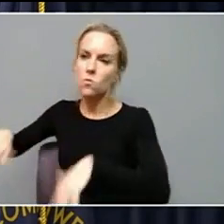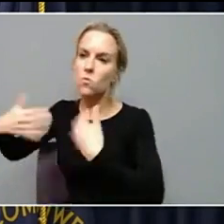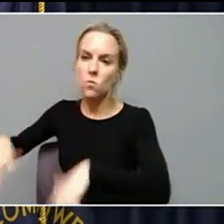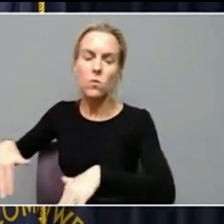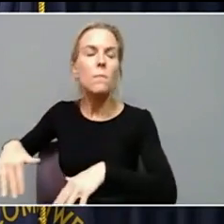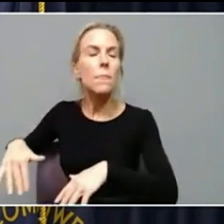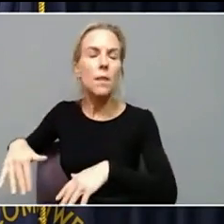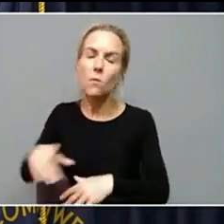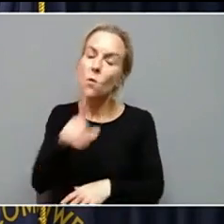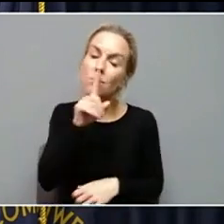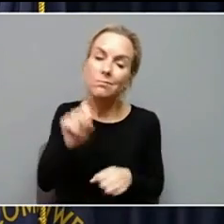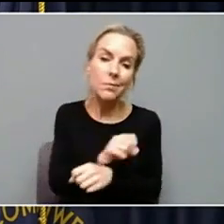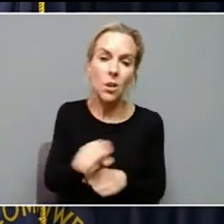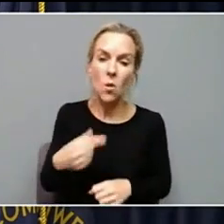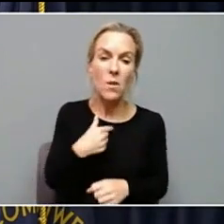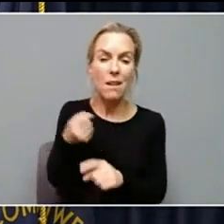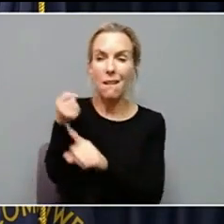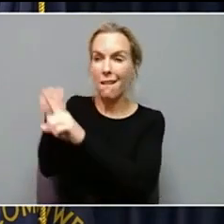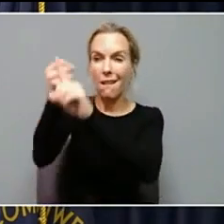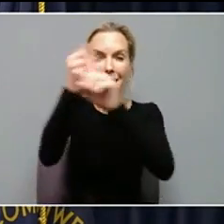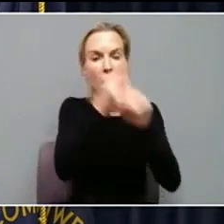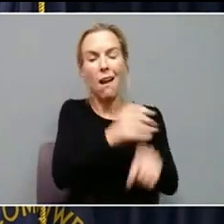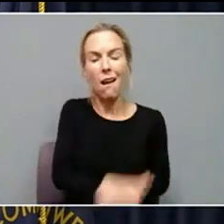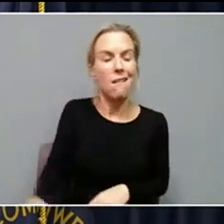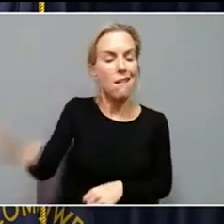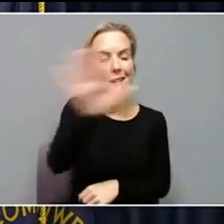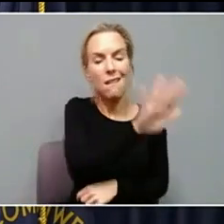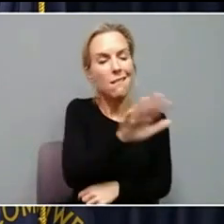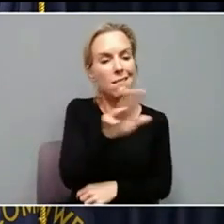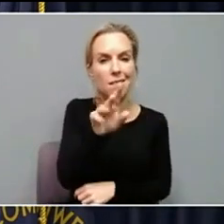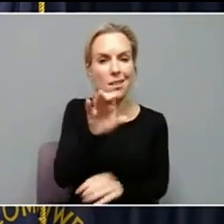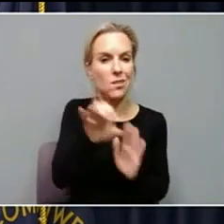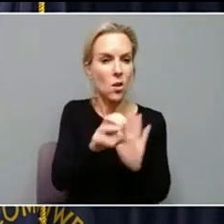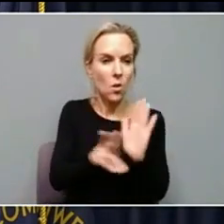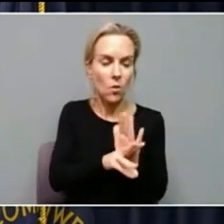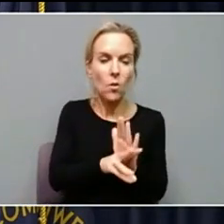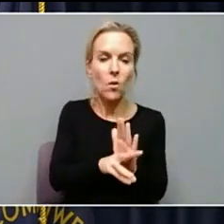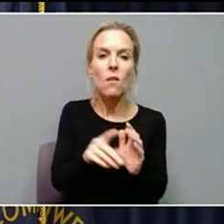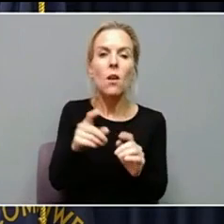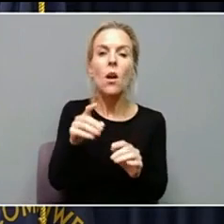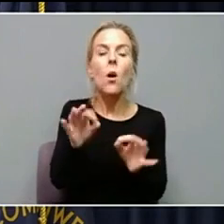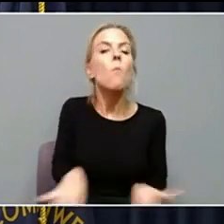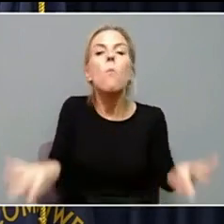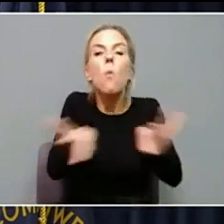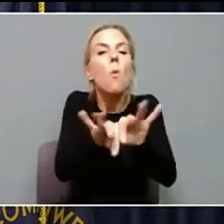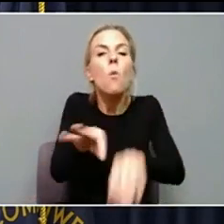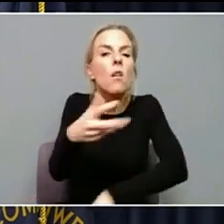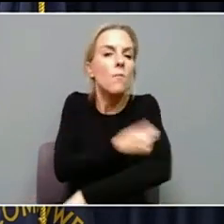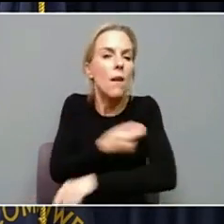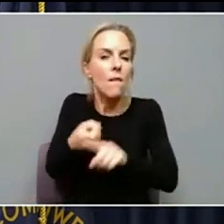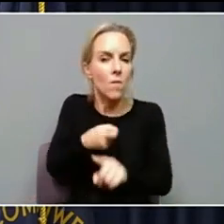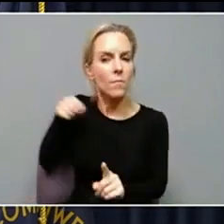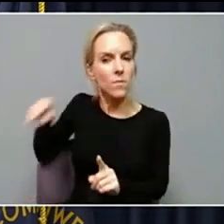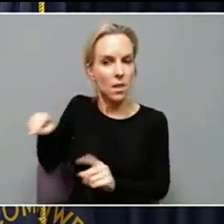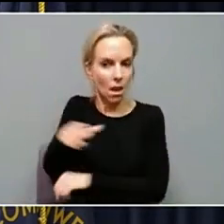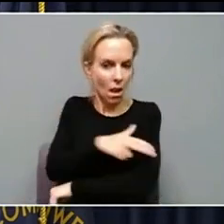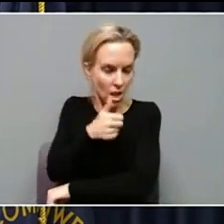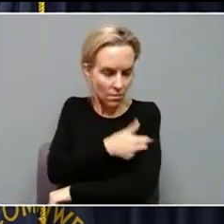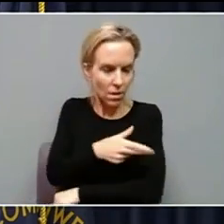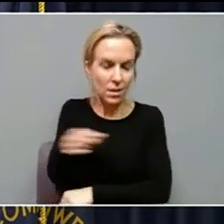all across the Commonwealth. So we're going to start with the message on the importance of vaccines. And you're going to see the